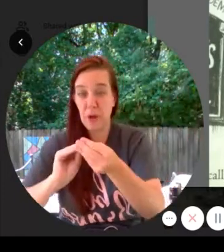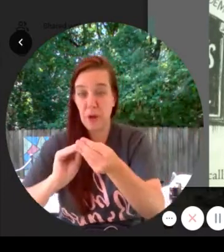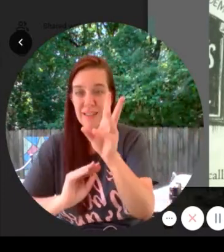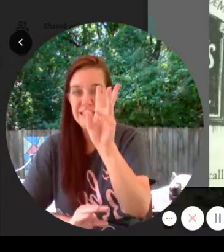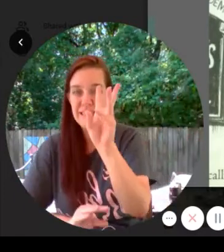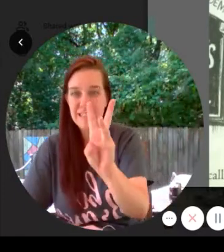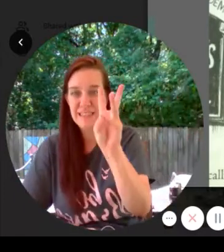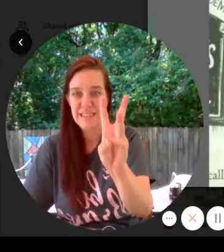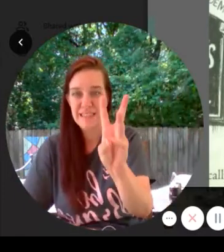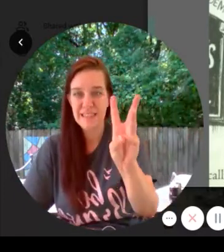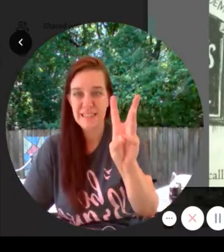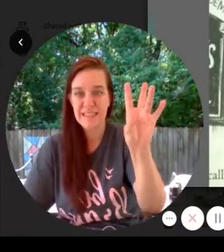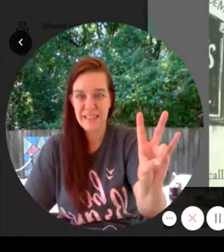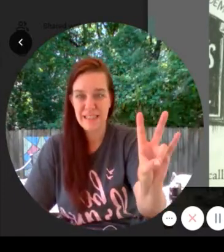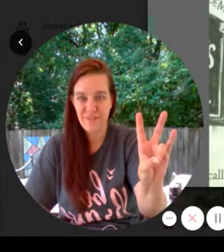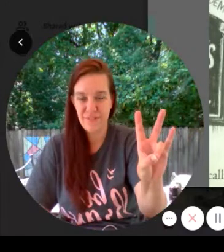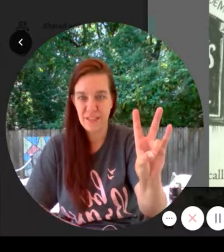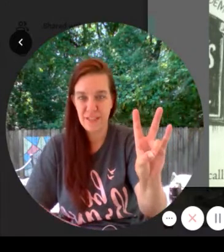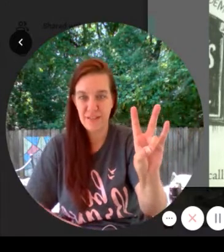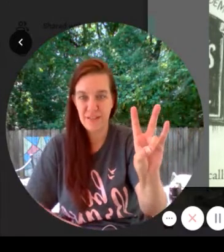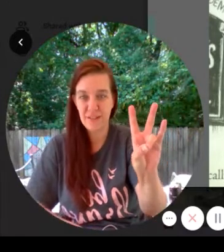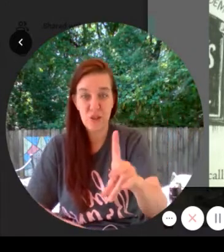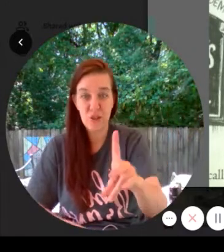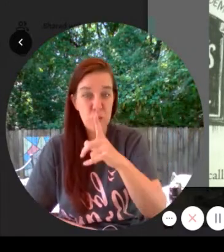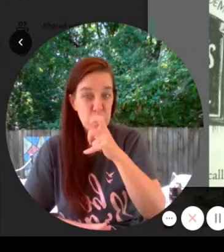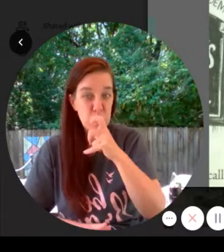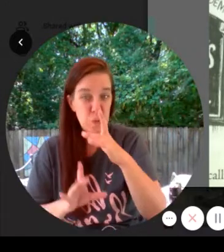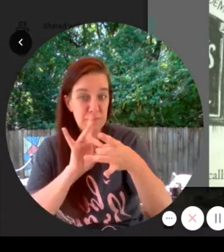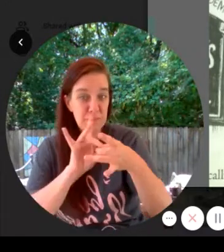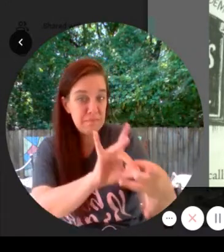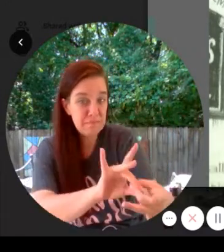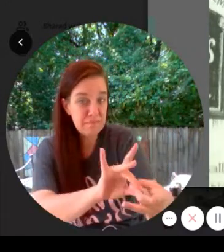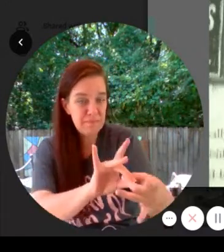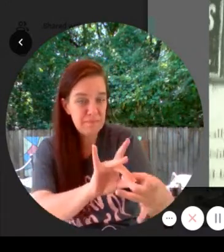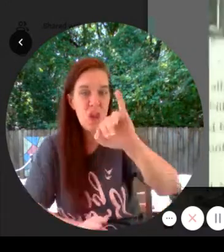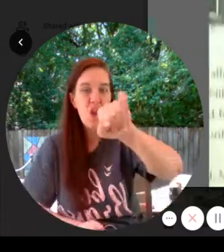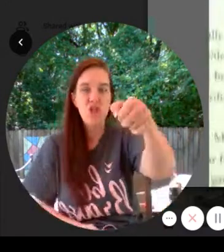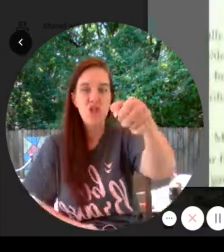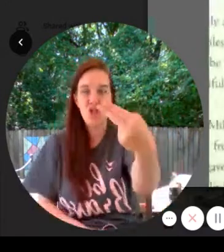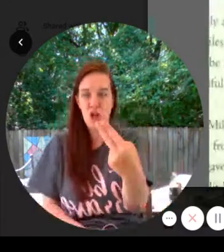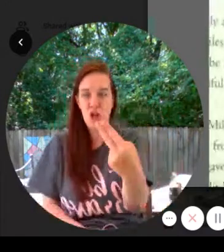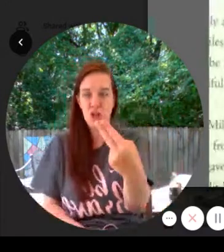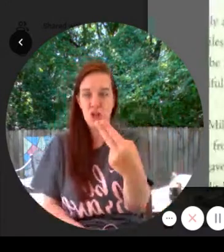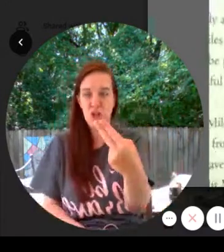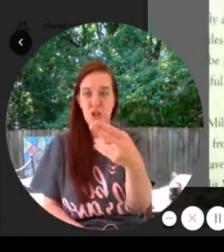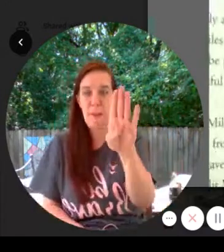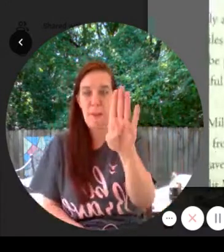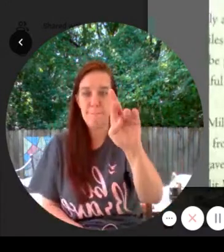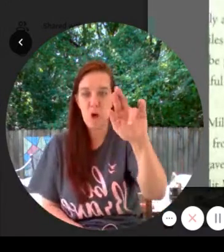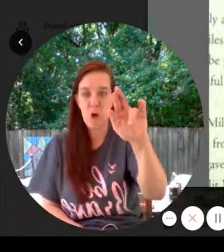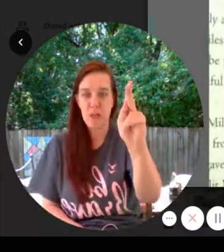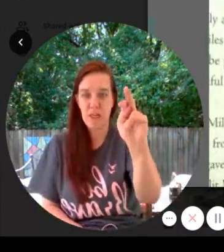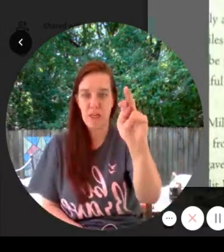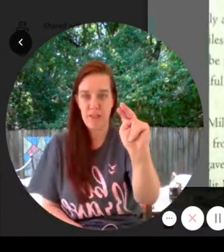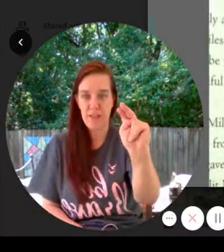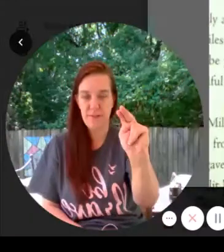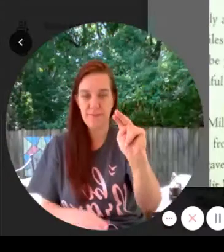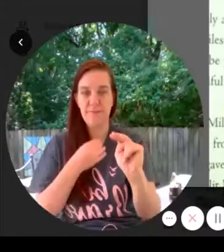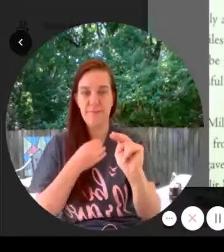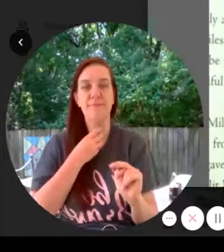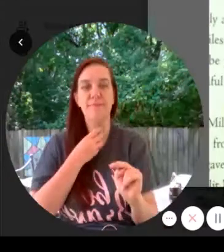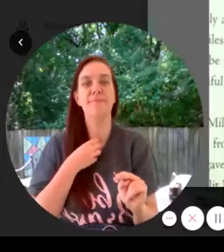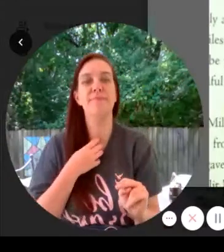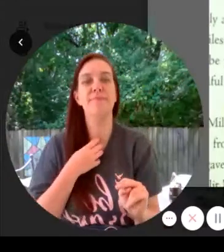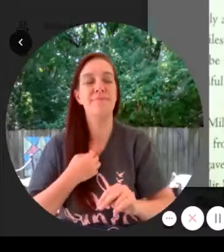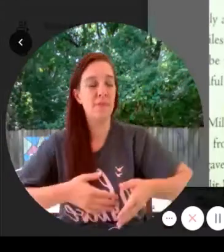667, which belonged to Josh Barkin. "All right," said Miles,